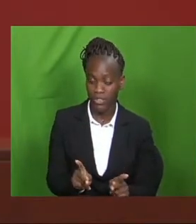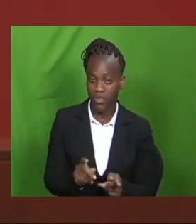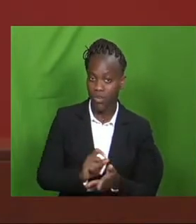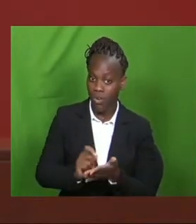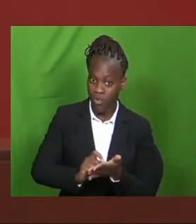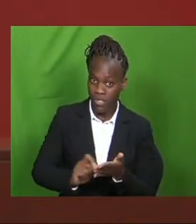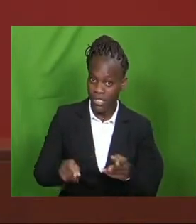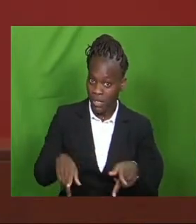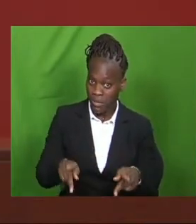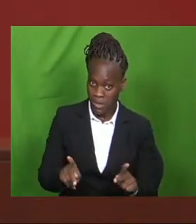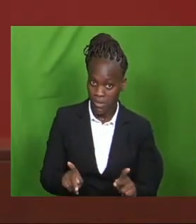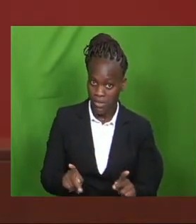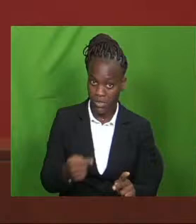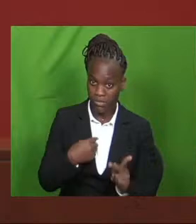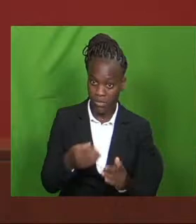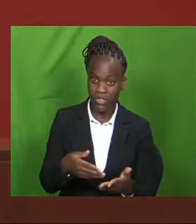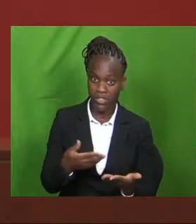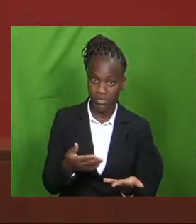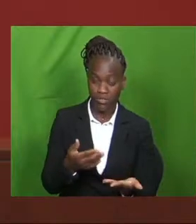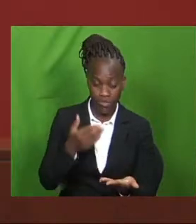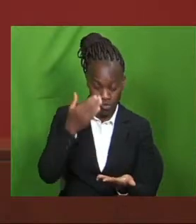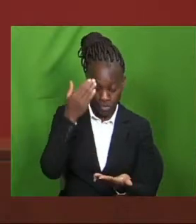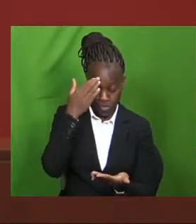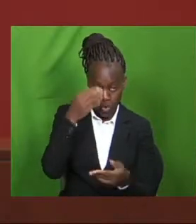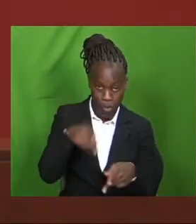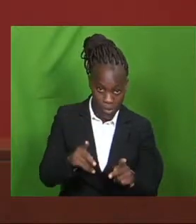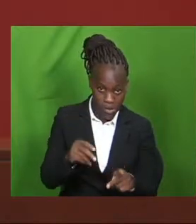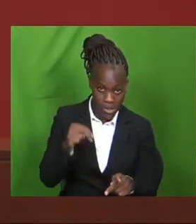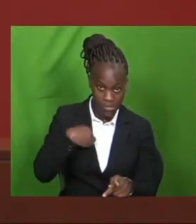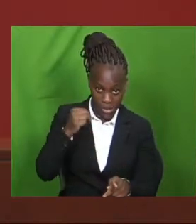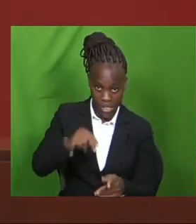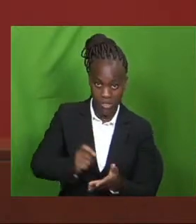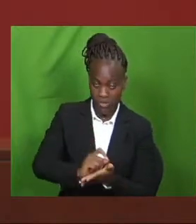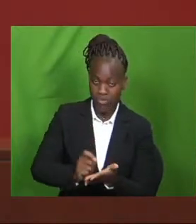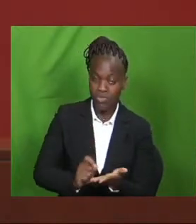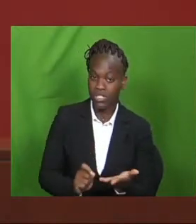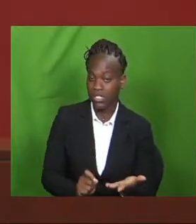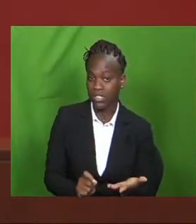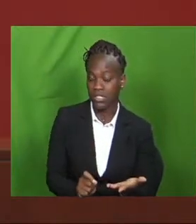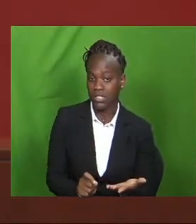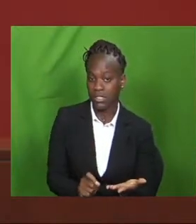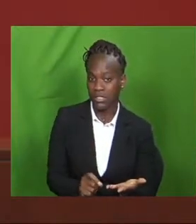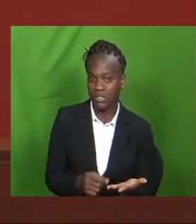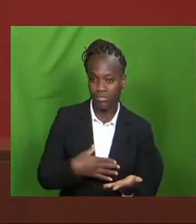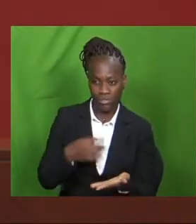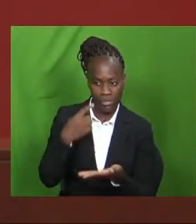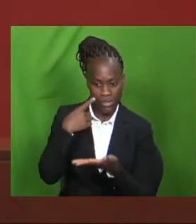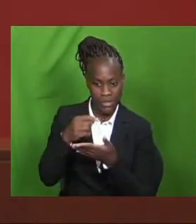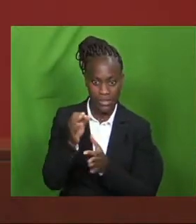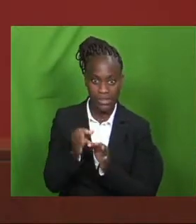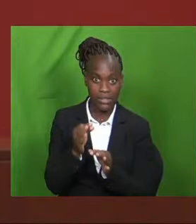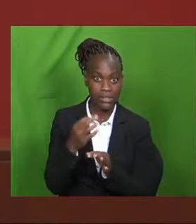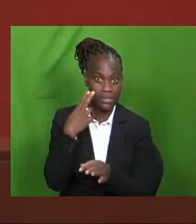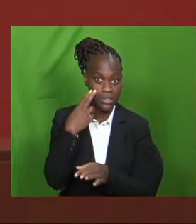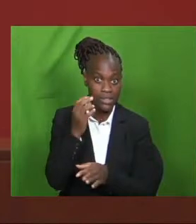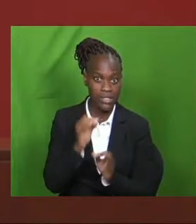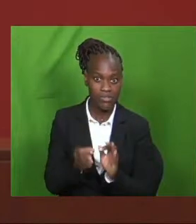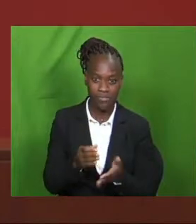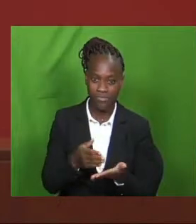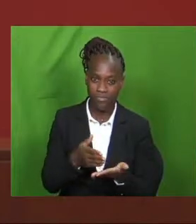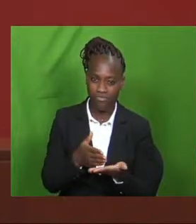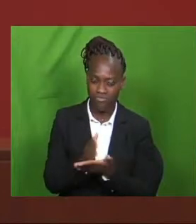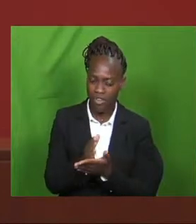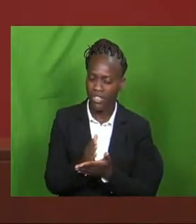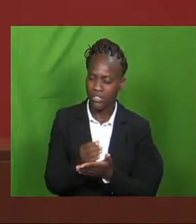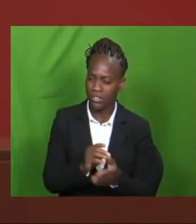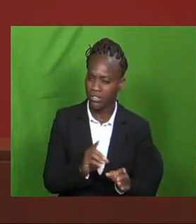permission. You know, the permission must be in writing. So cross-check on that and let's do the writing.